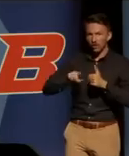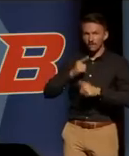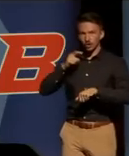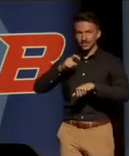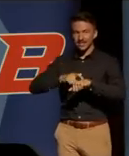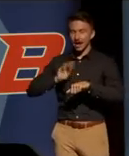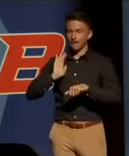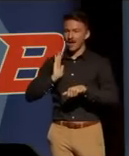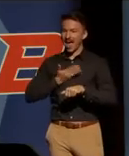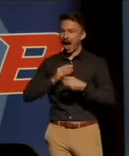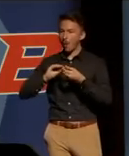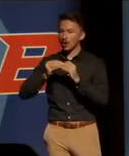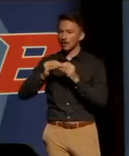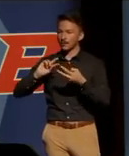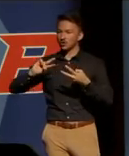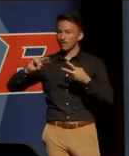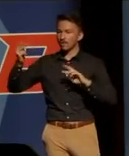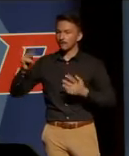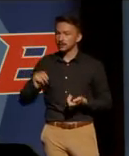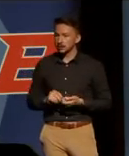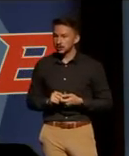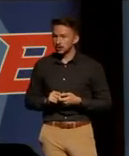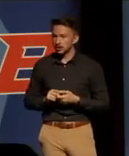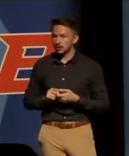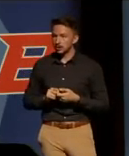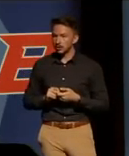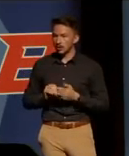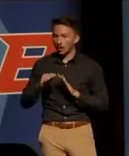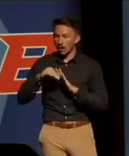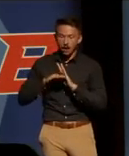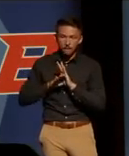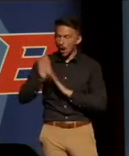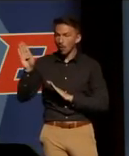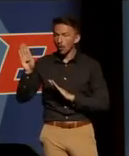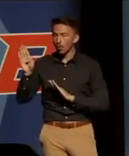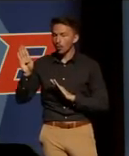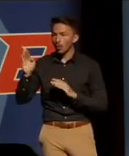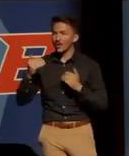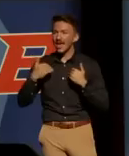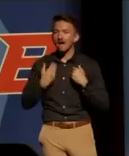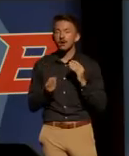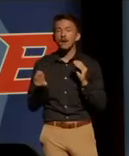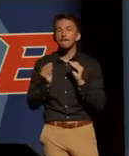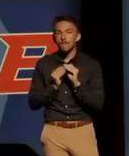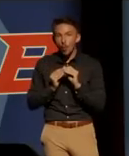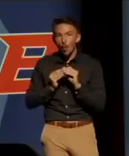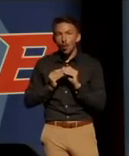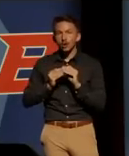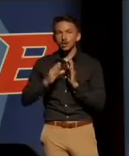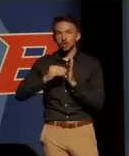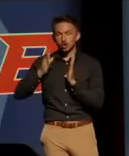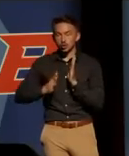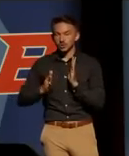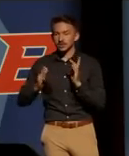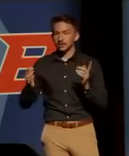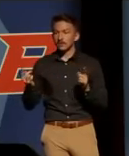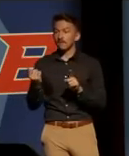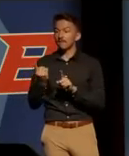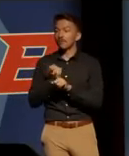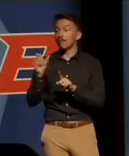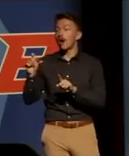ratios flipped, and we had more, slightly more, out-of-state students than we had in-state